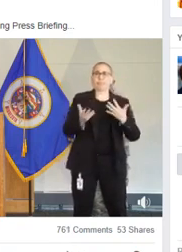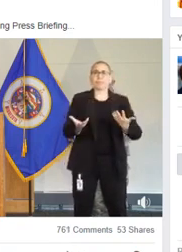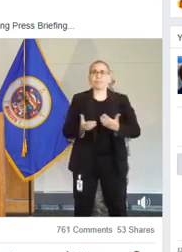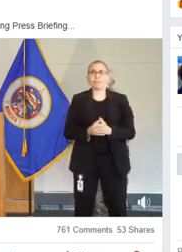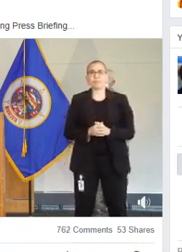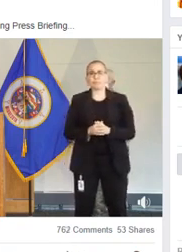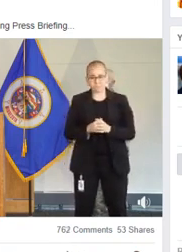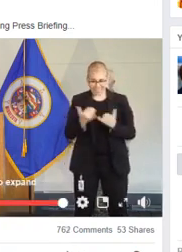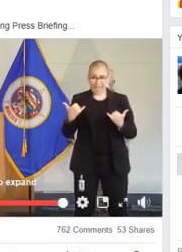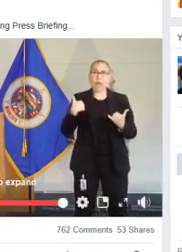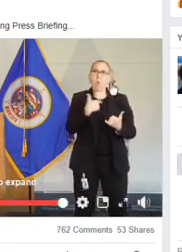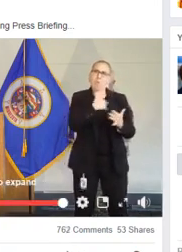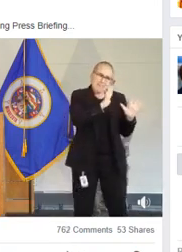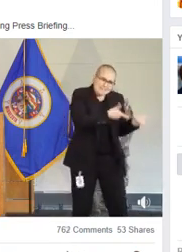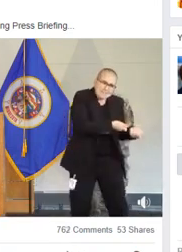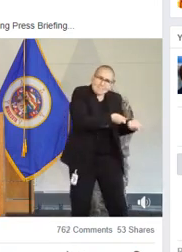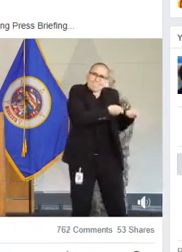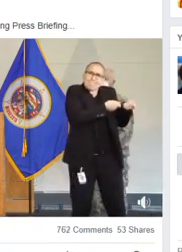General Jensen,